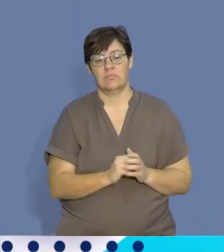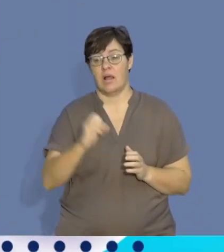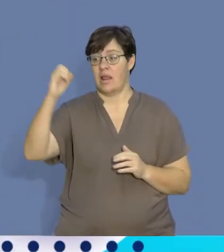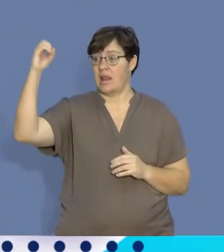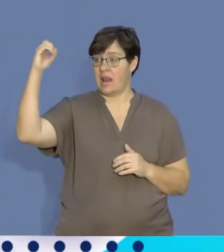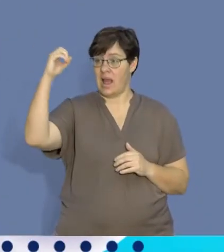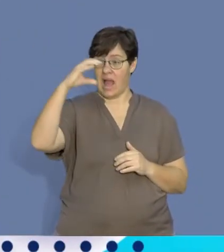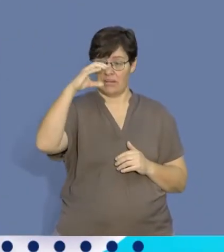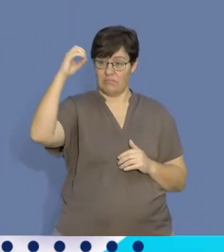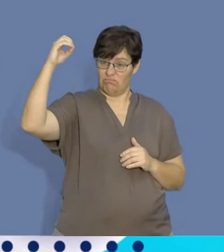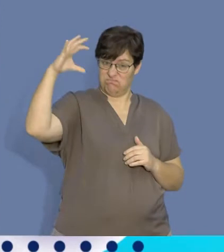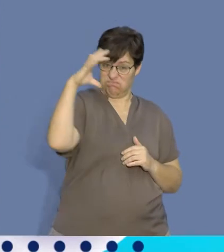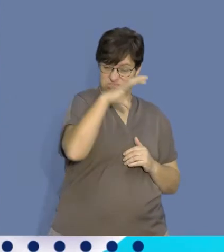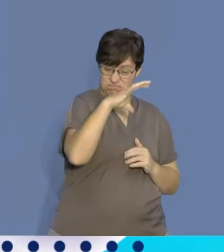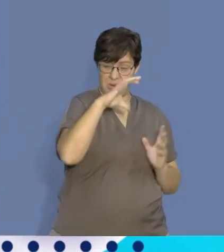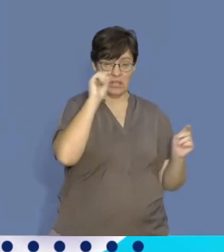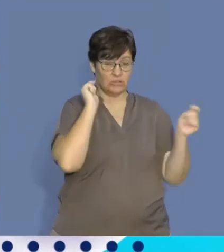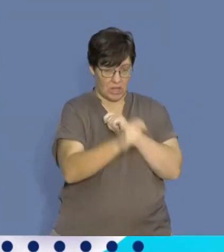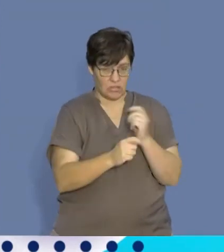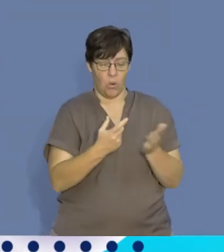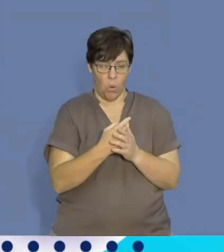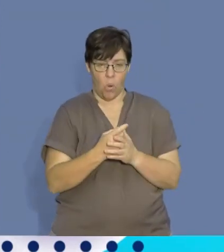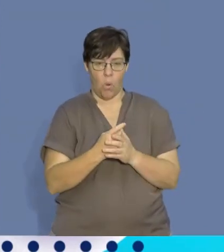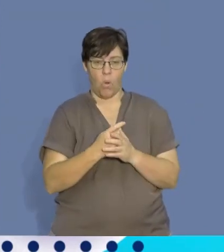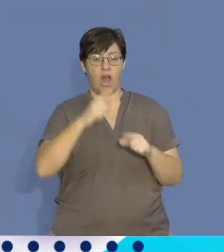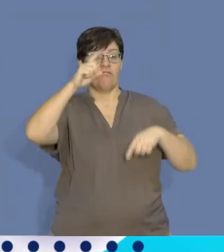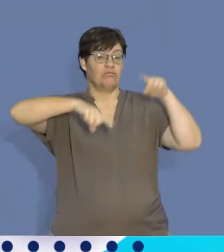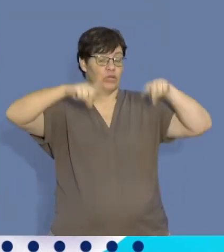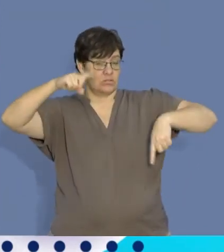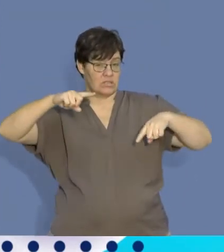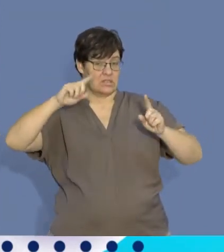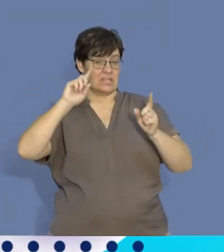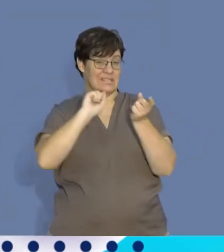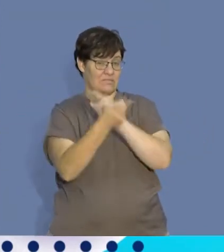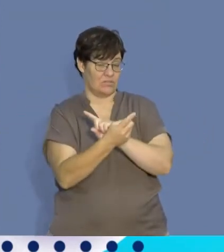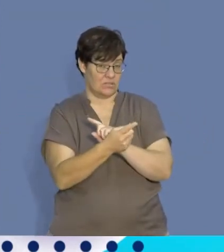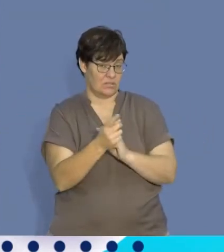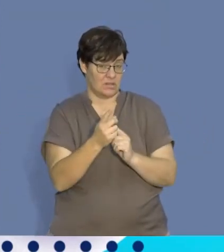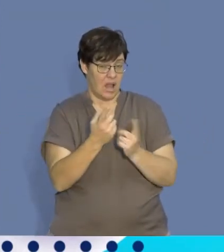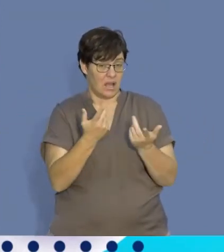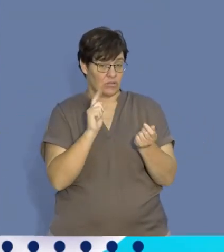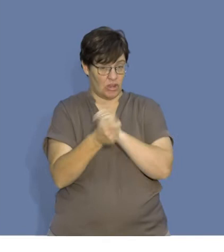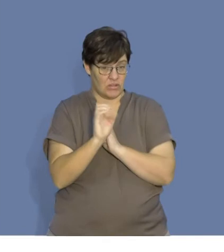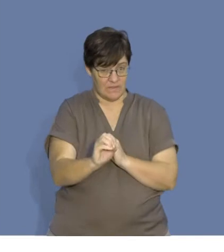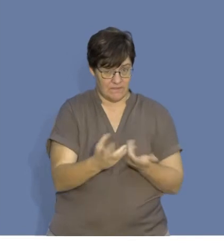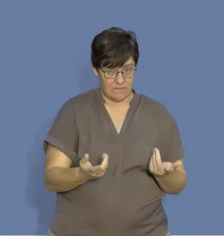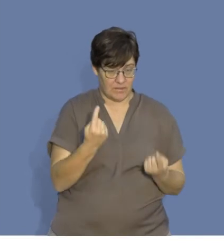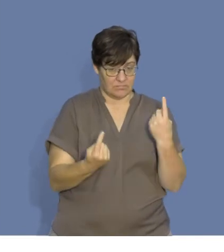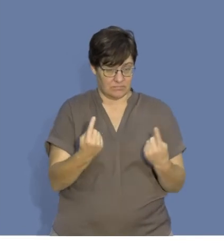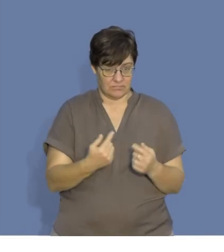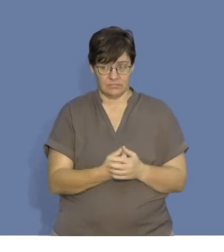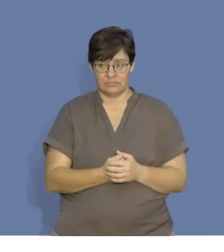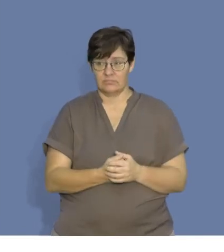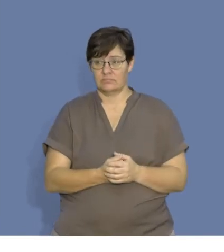light make a difference, or does the frequency of the light make a difference? So I need to, it is actually